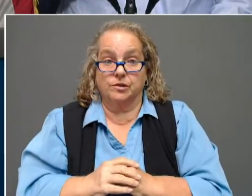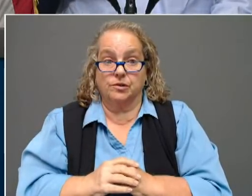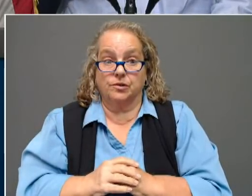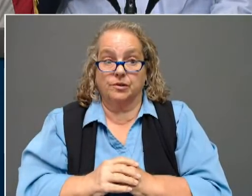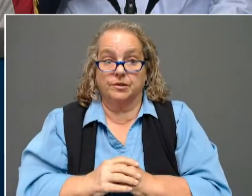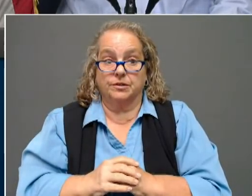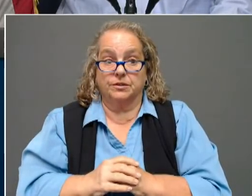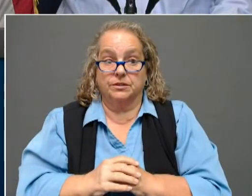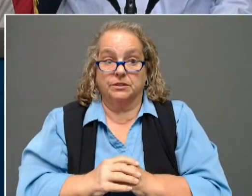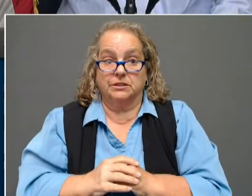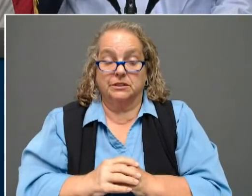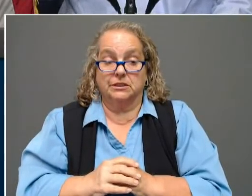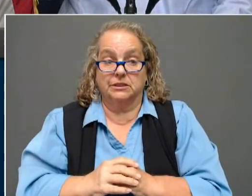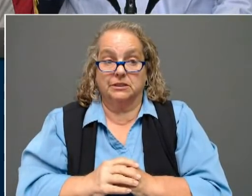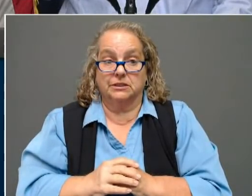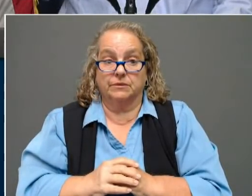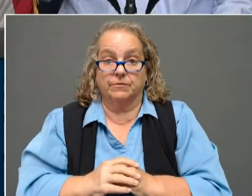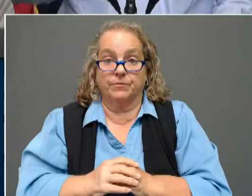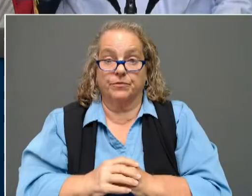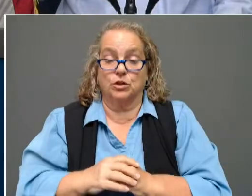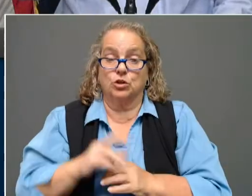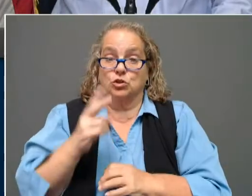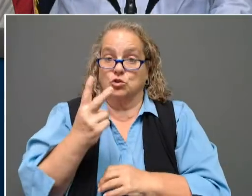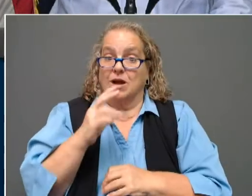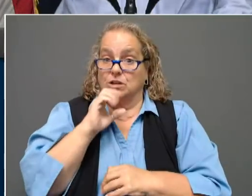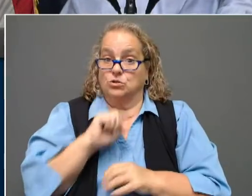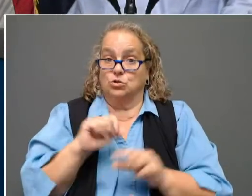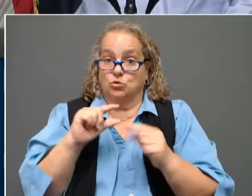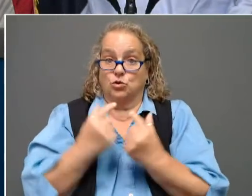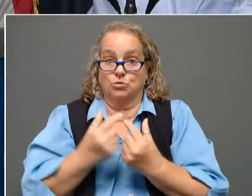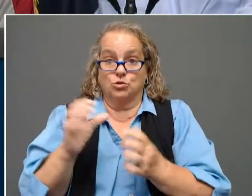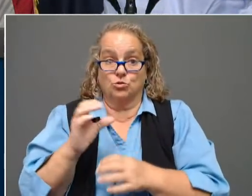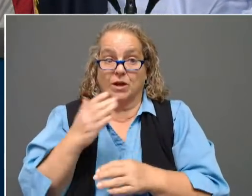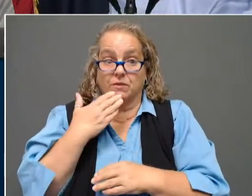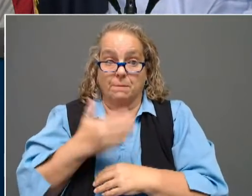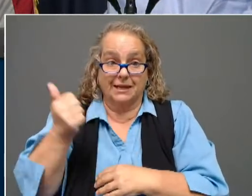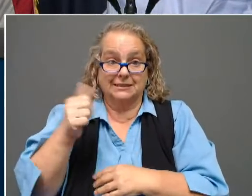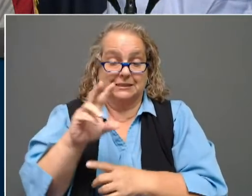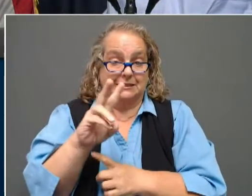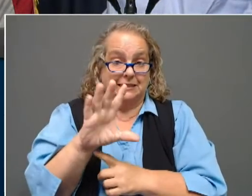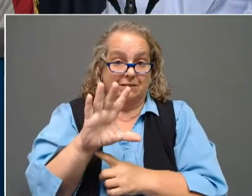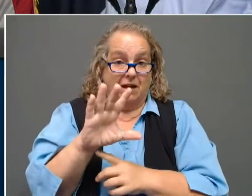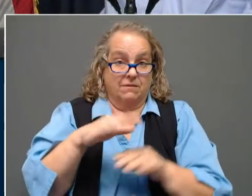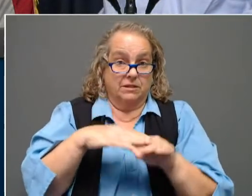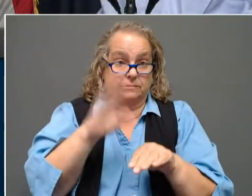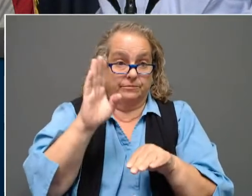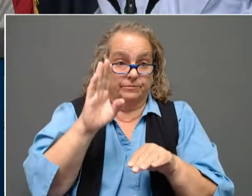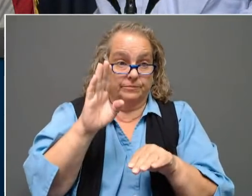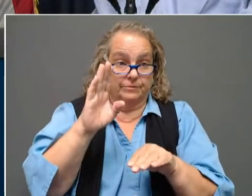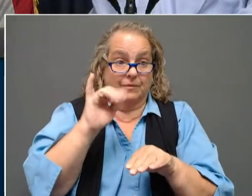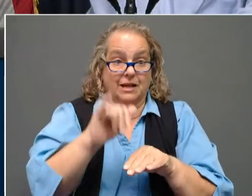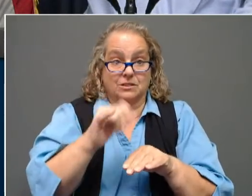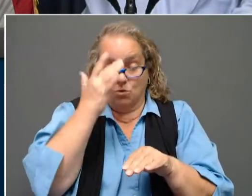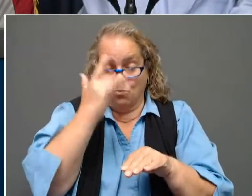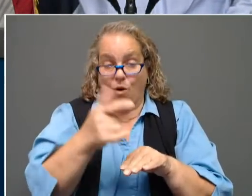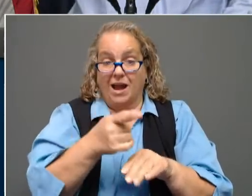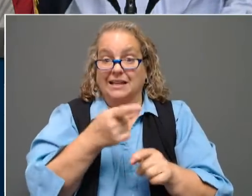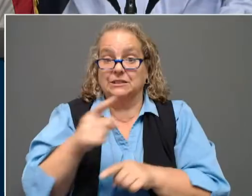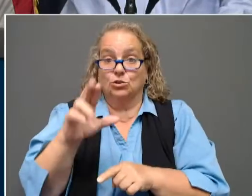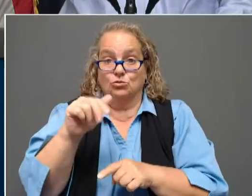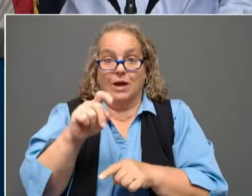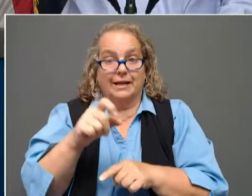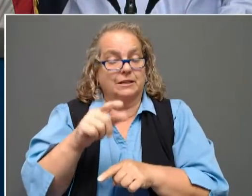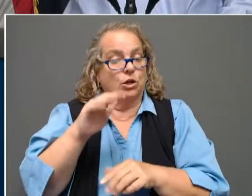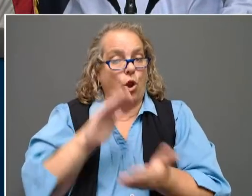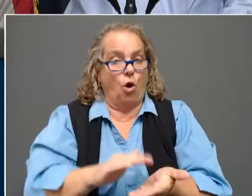we go. 2 age groups doing the best, 65 and up. That's why the incident rate is the lowest. We're still